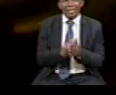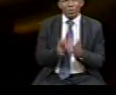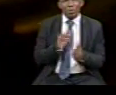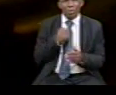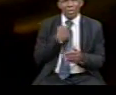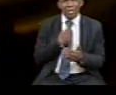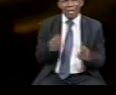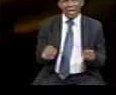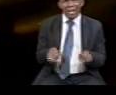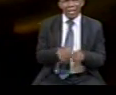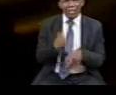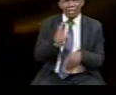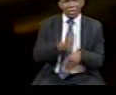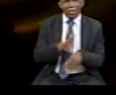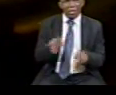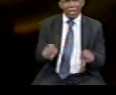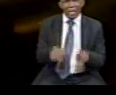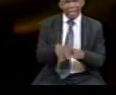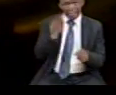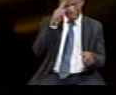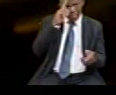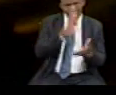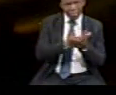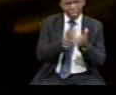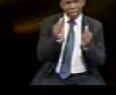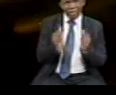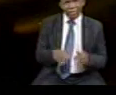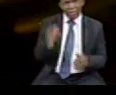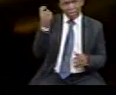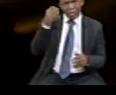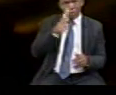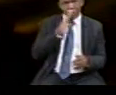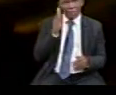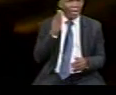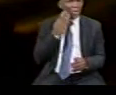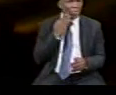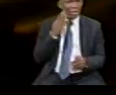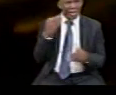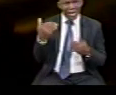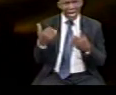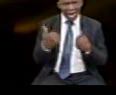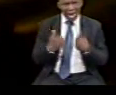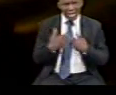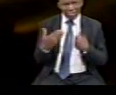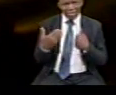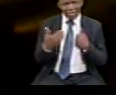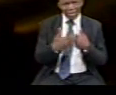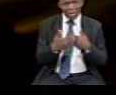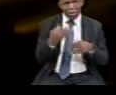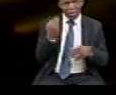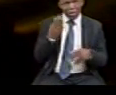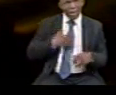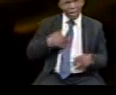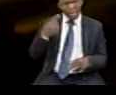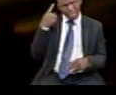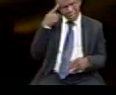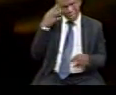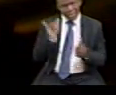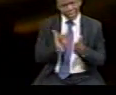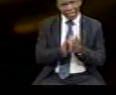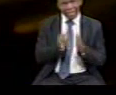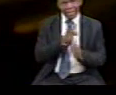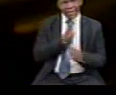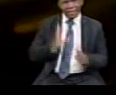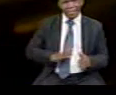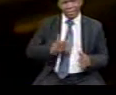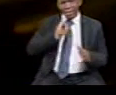a church, as believers, that we need to be aware, to be constant, to have it at the back of our mind all the time, that Christ is coming again. And